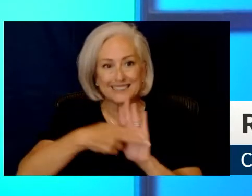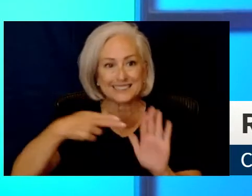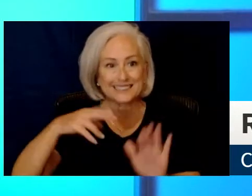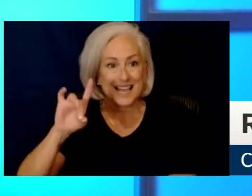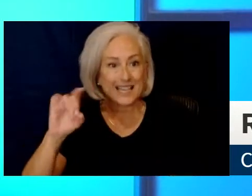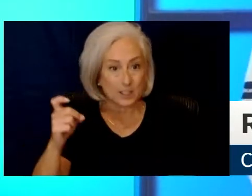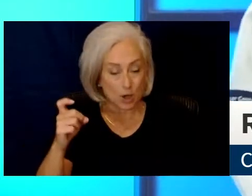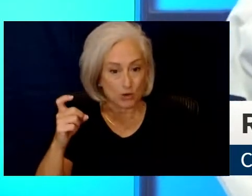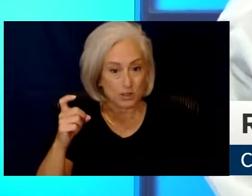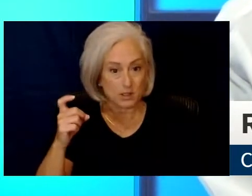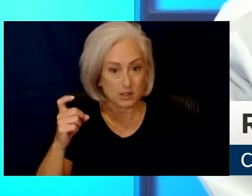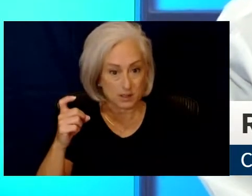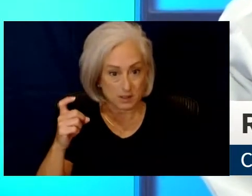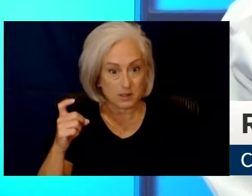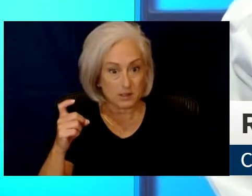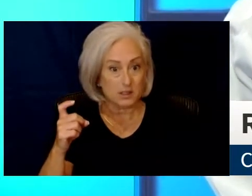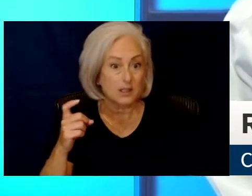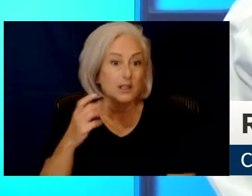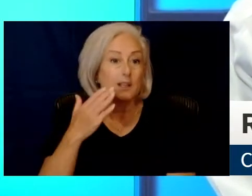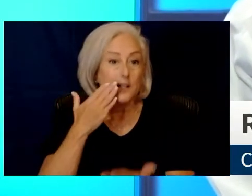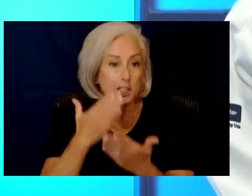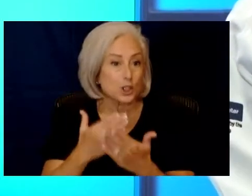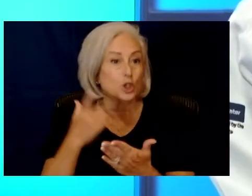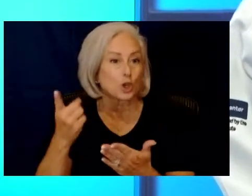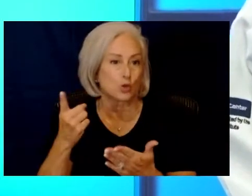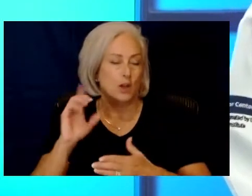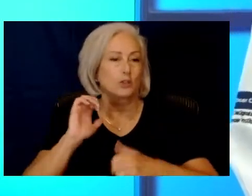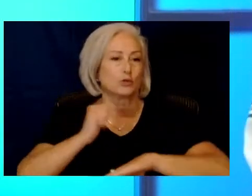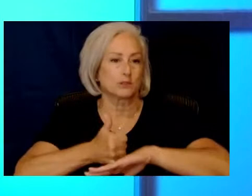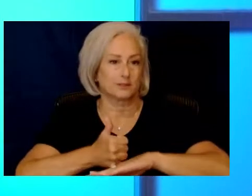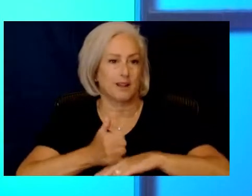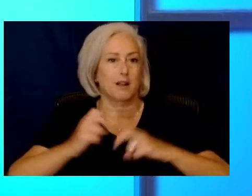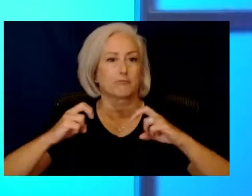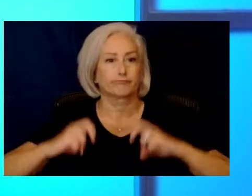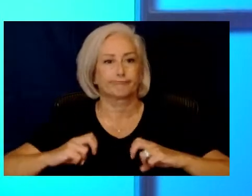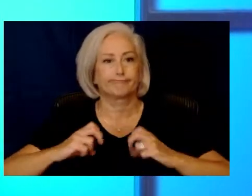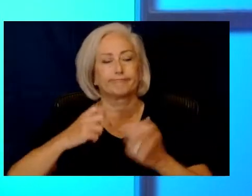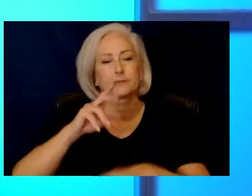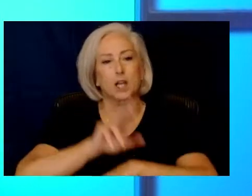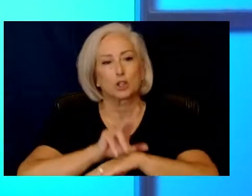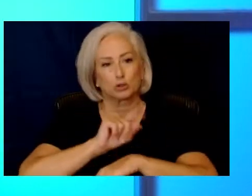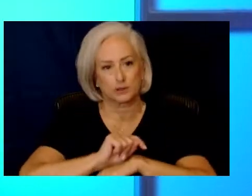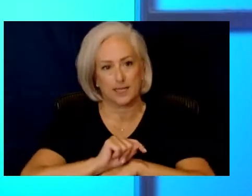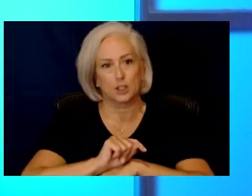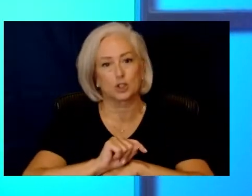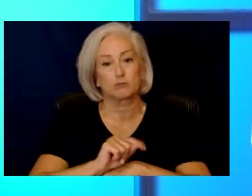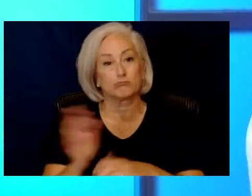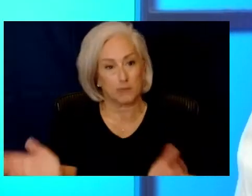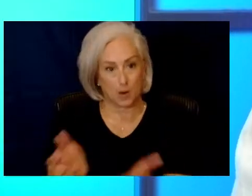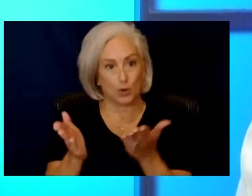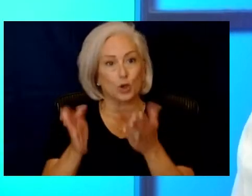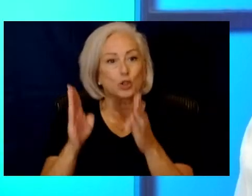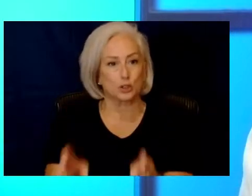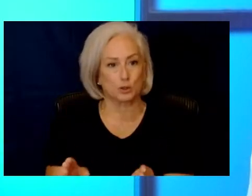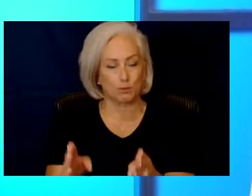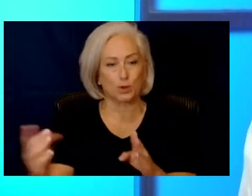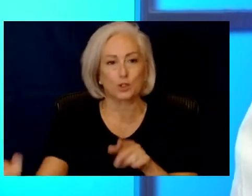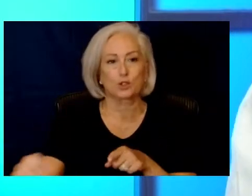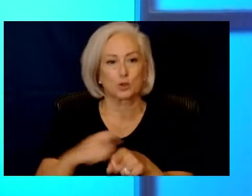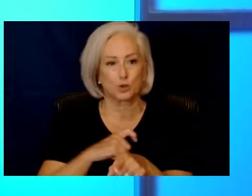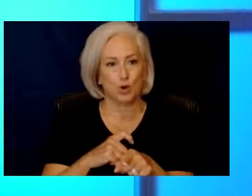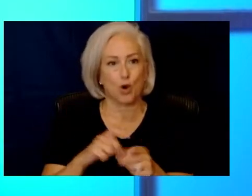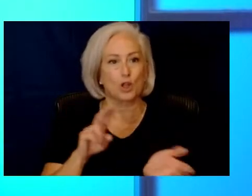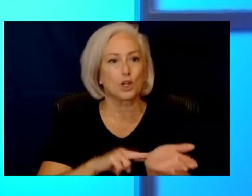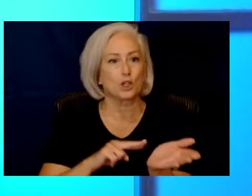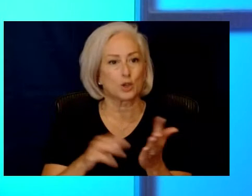worthwhile diagnosis for us to really get a consultation related to proton therapy. So I would encourage this patient to call the navigator